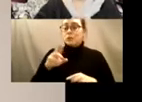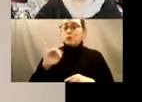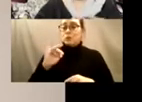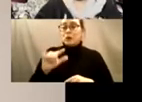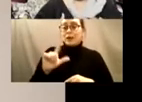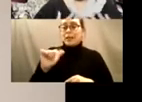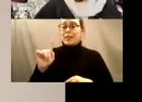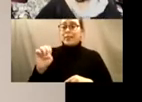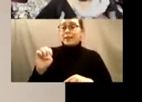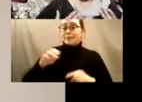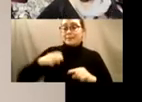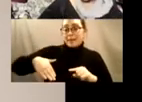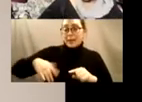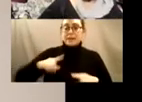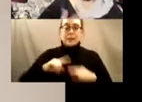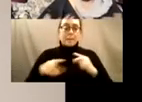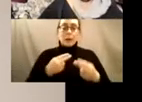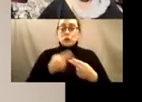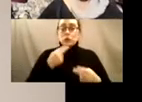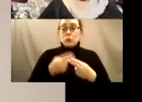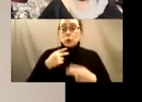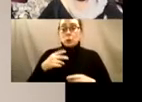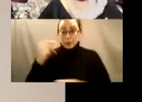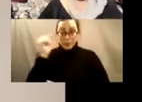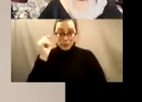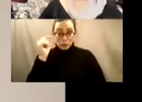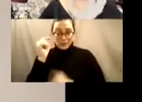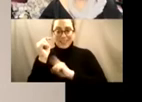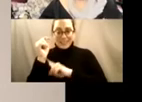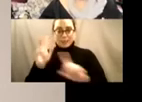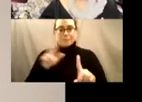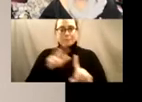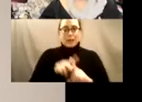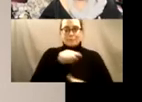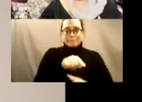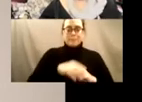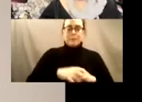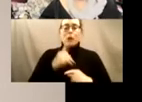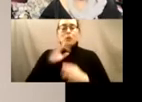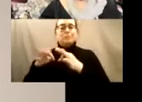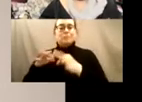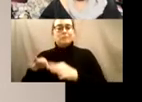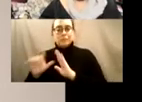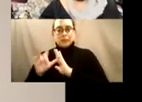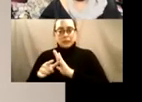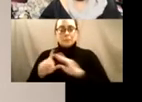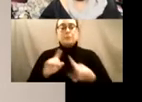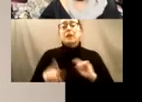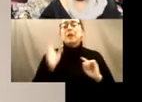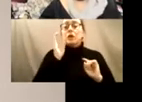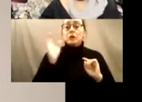is about spoons and the spoon theory, which I will get to in the next couple slides, and the idea